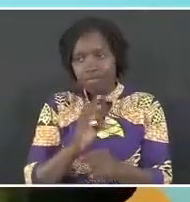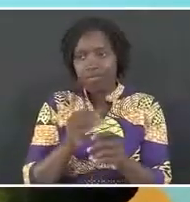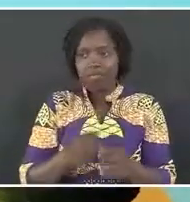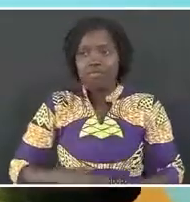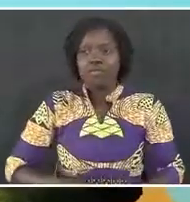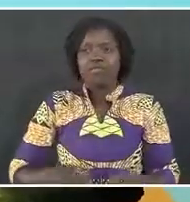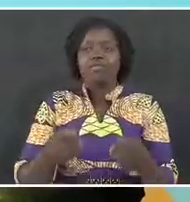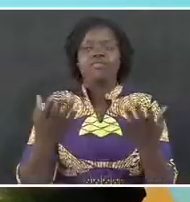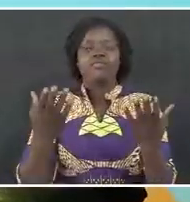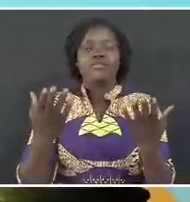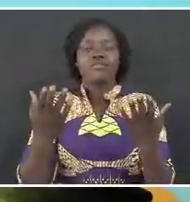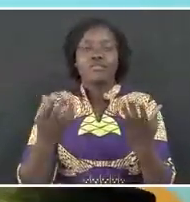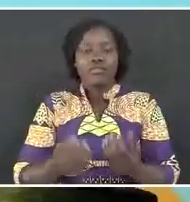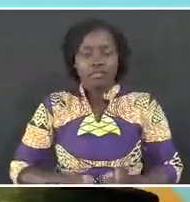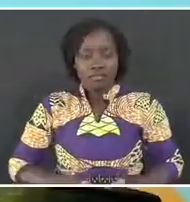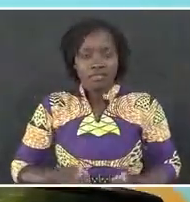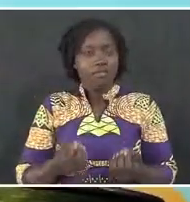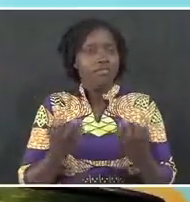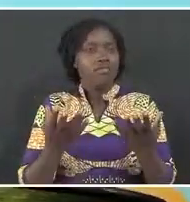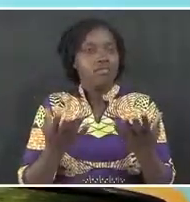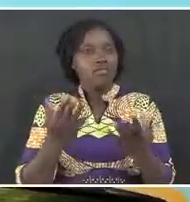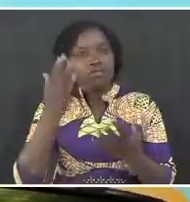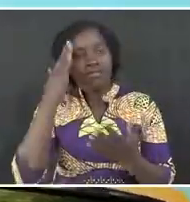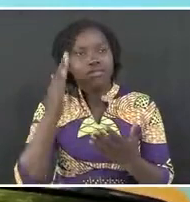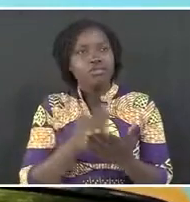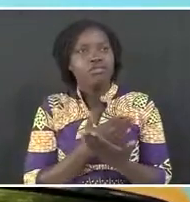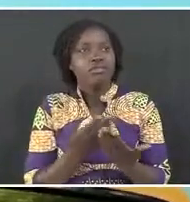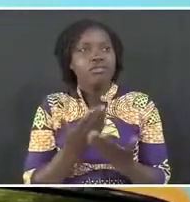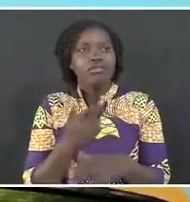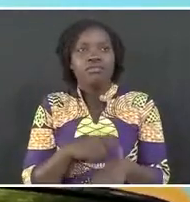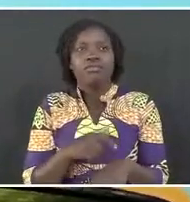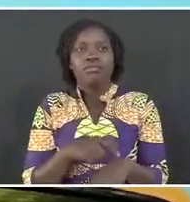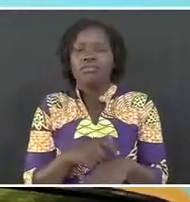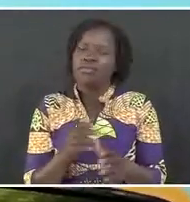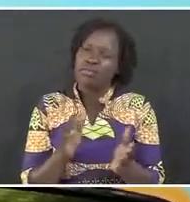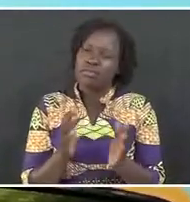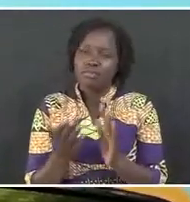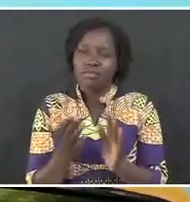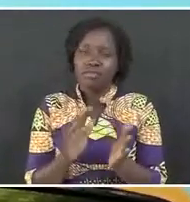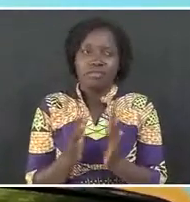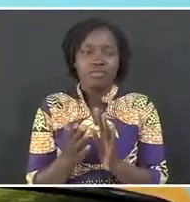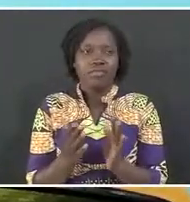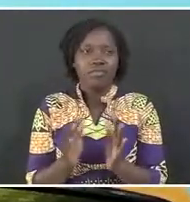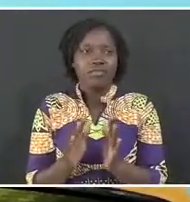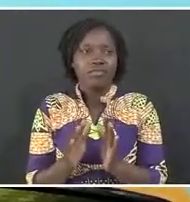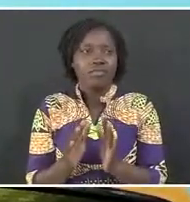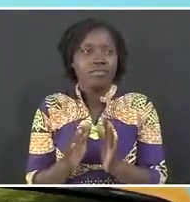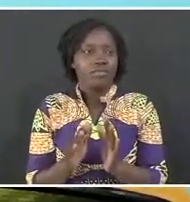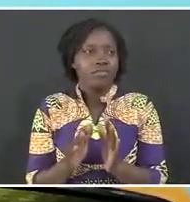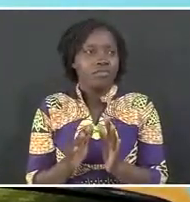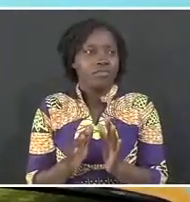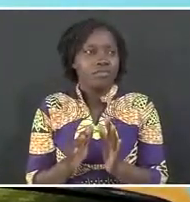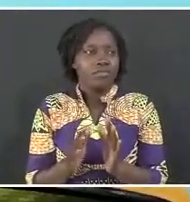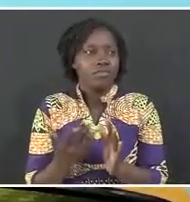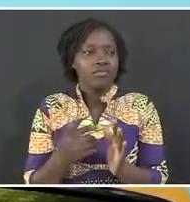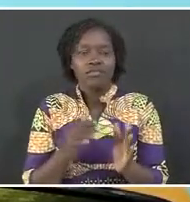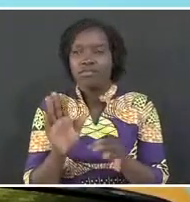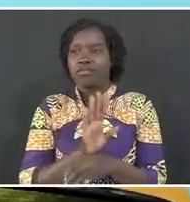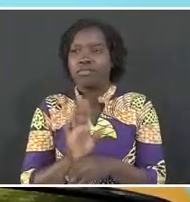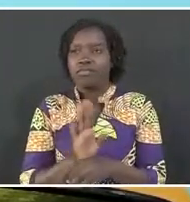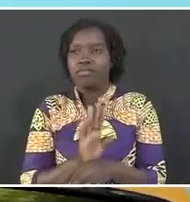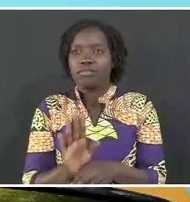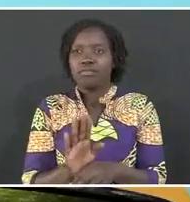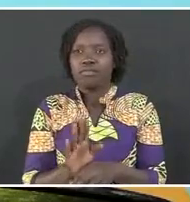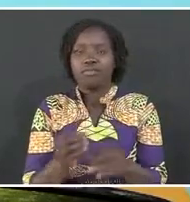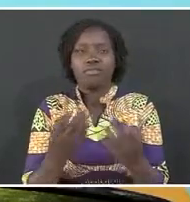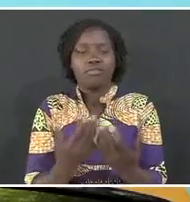sacrifice. Let us sacrifice. I know sometimes it may seem like we are busy. There are